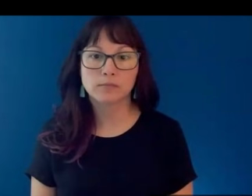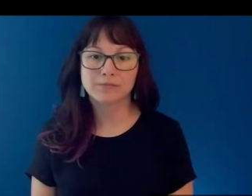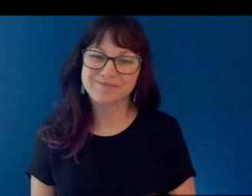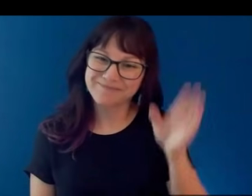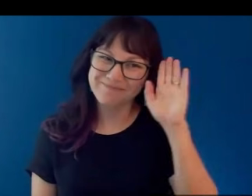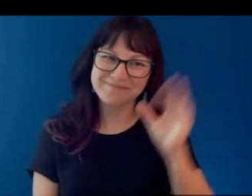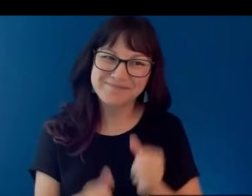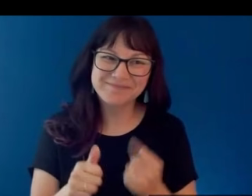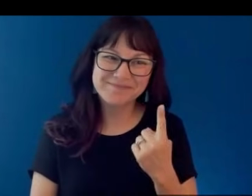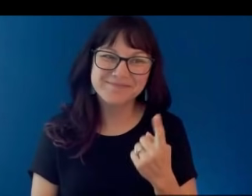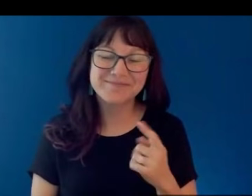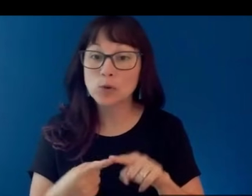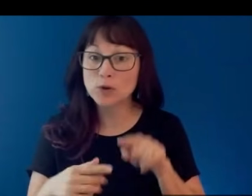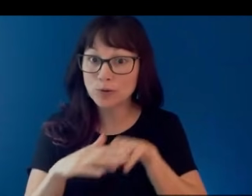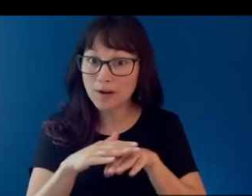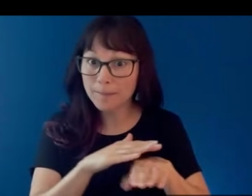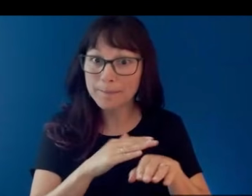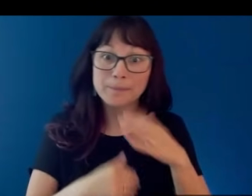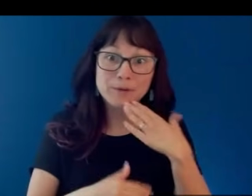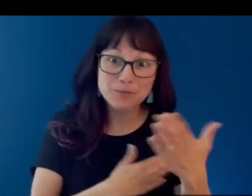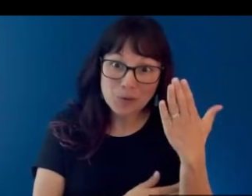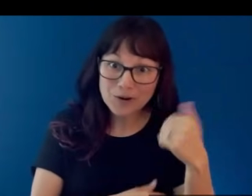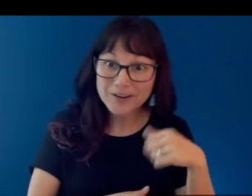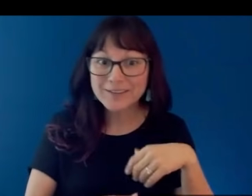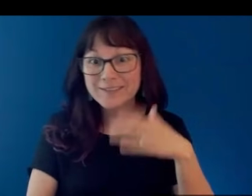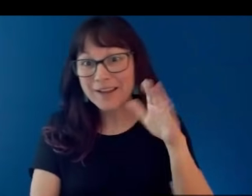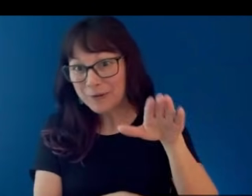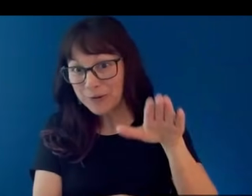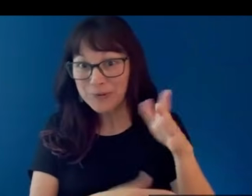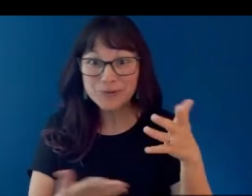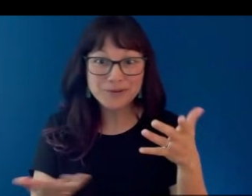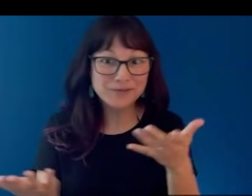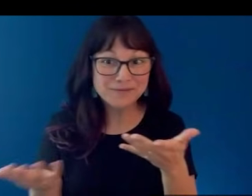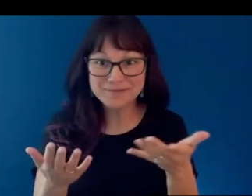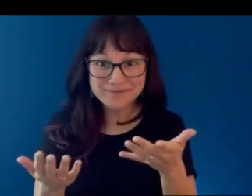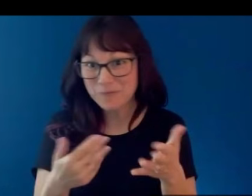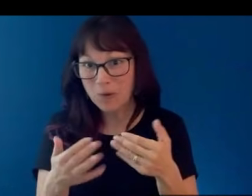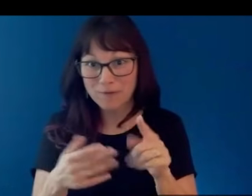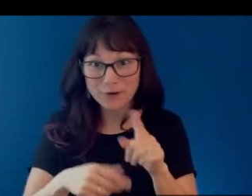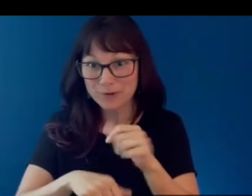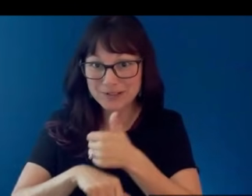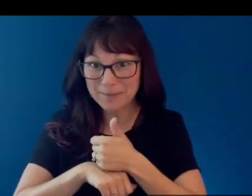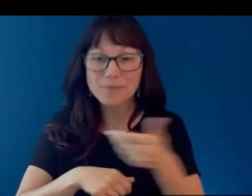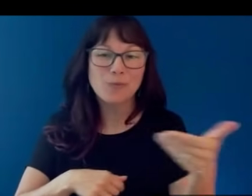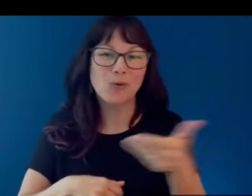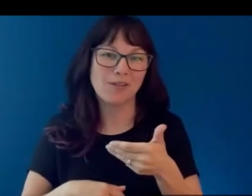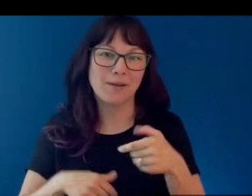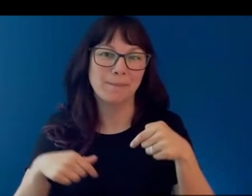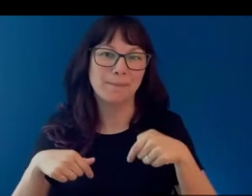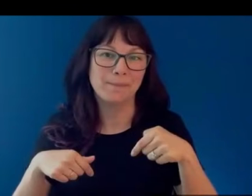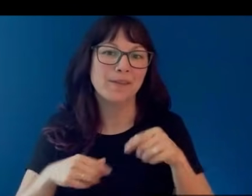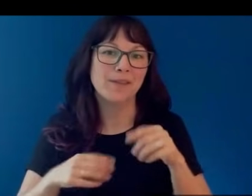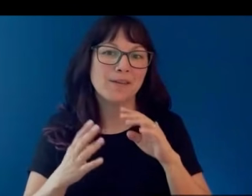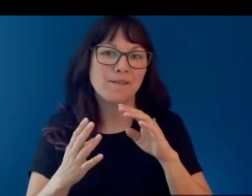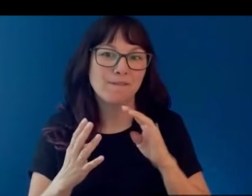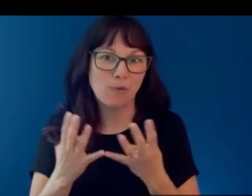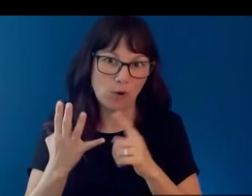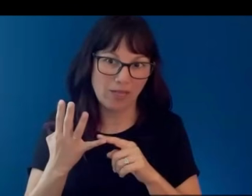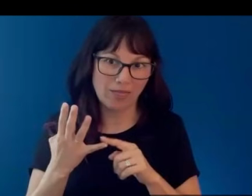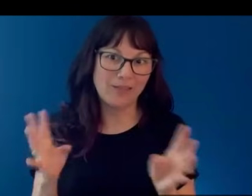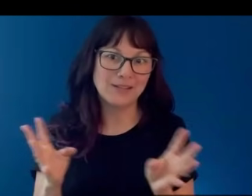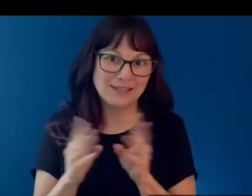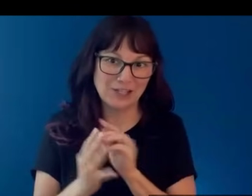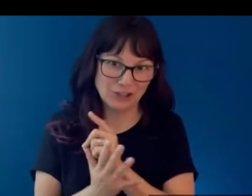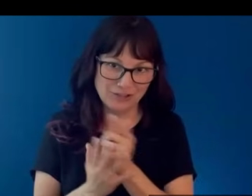Hello, everyone. As you're coming in, good morning, afternoon, depending on where you are, and welcome to the fourth